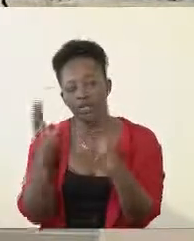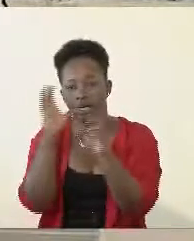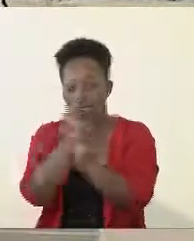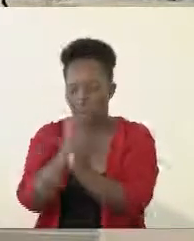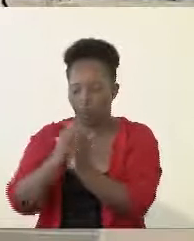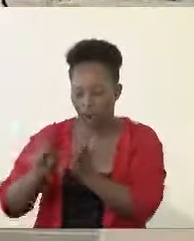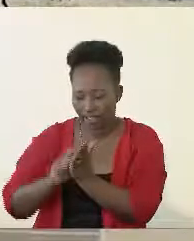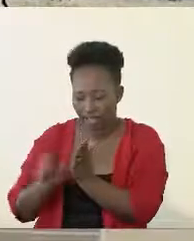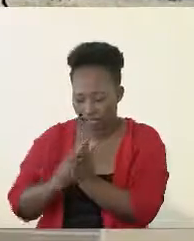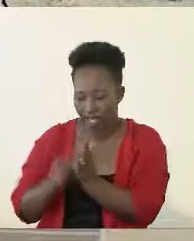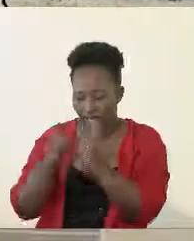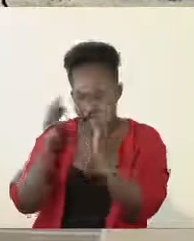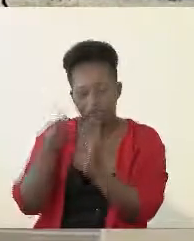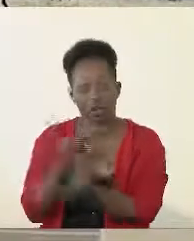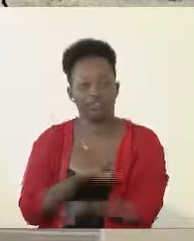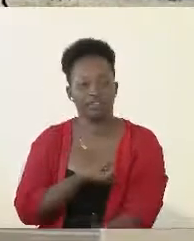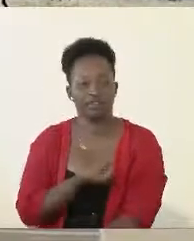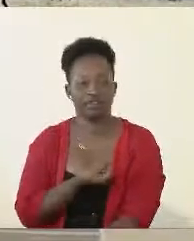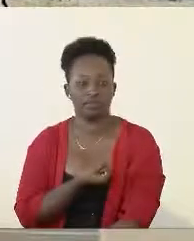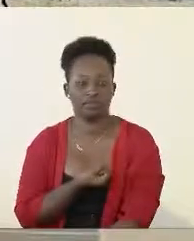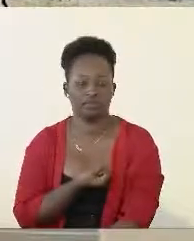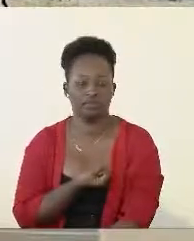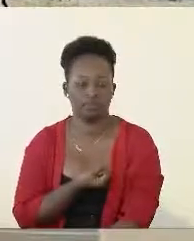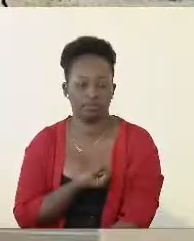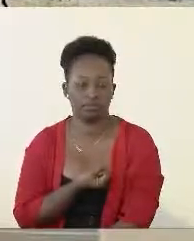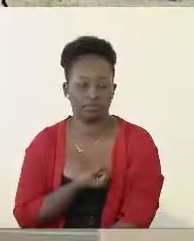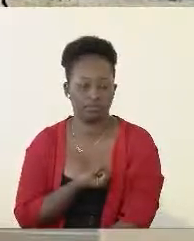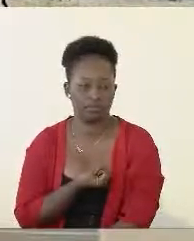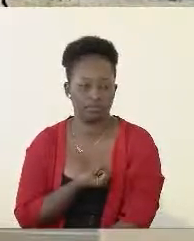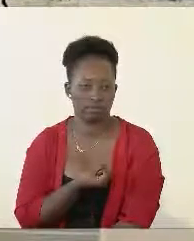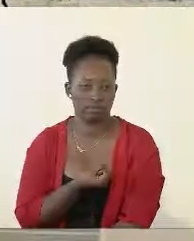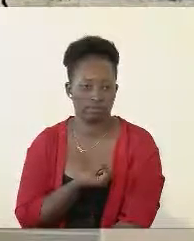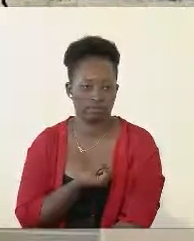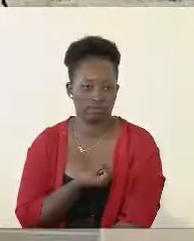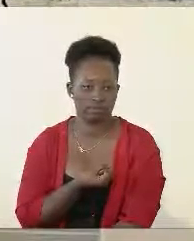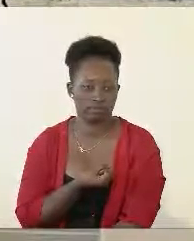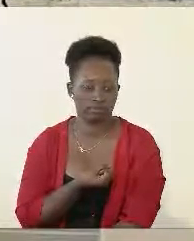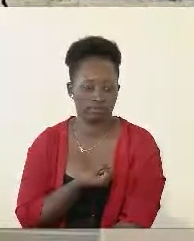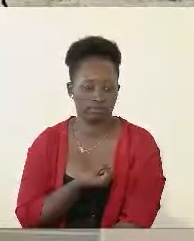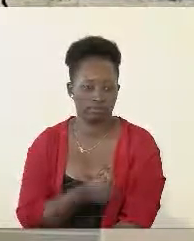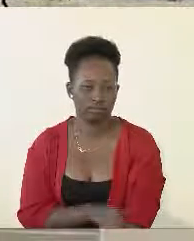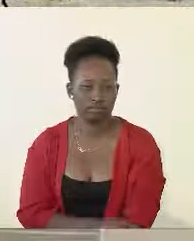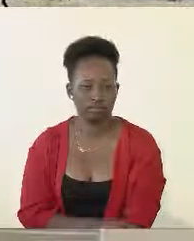management. So one we can talk about, maybe there was uncontrolled